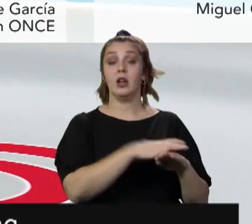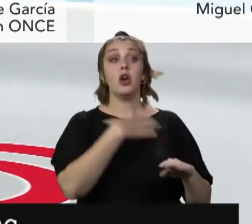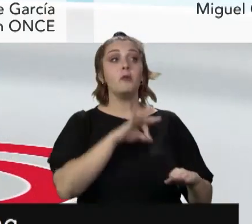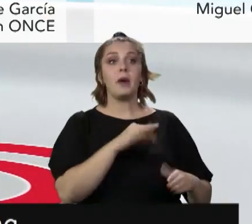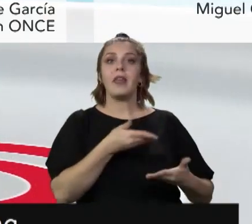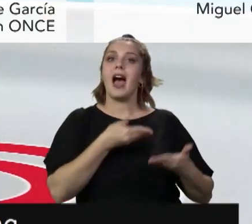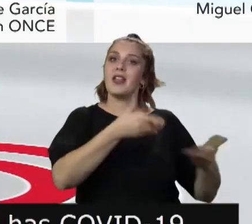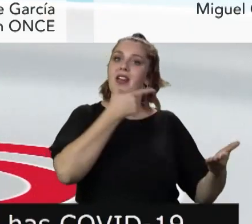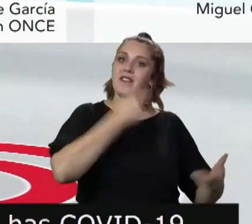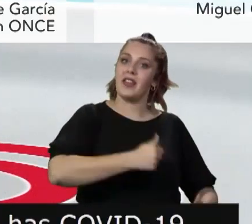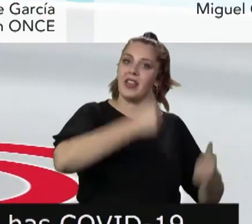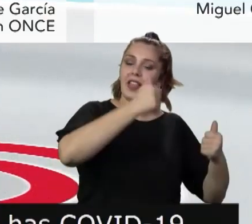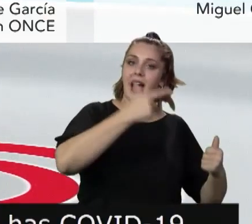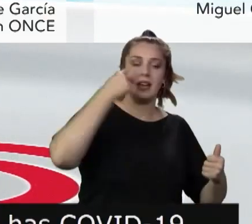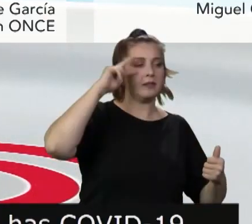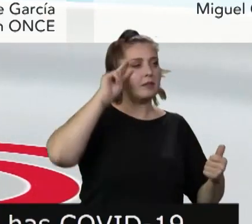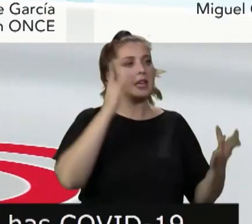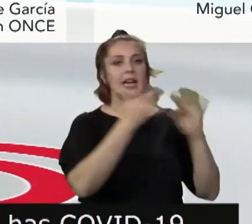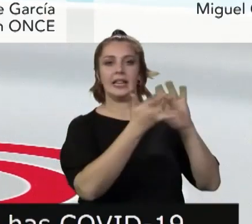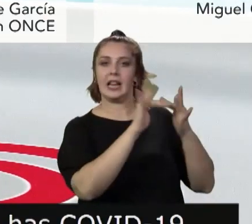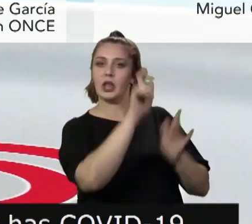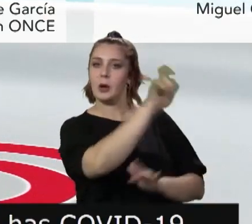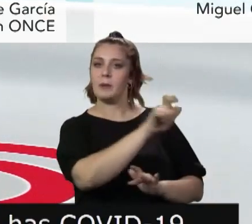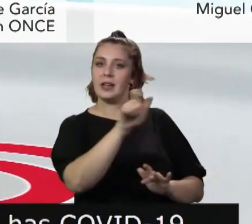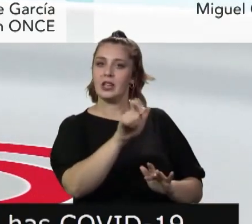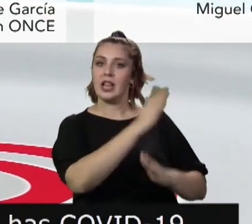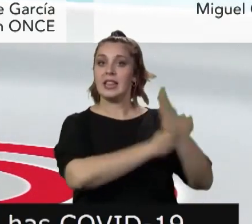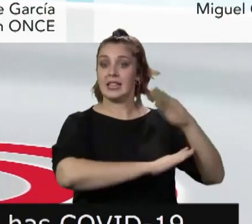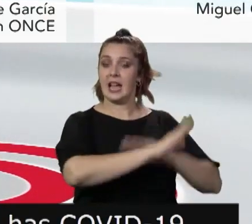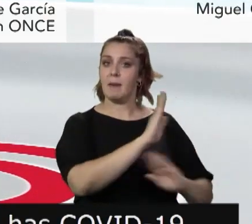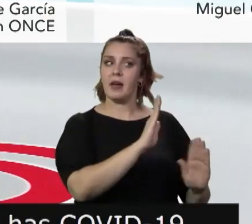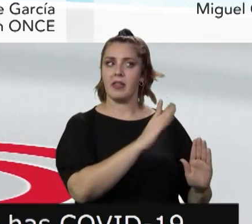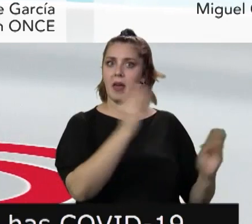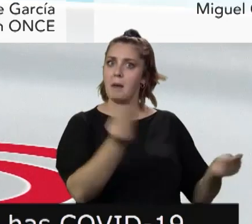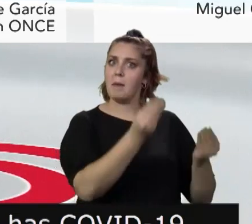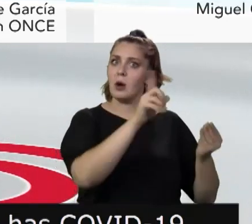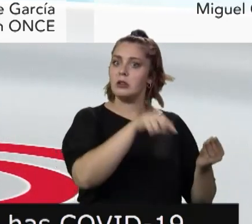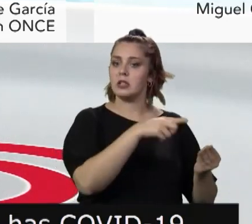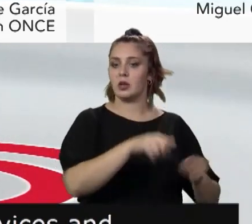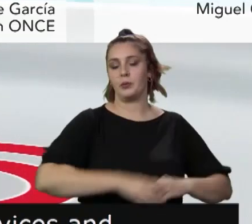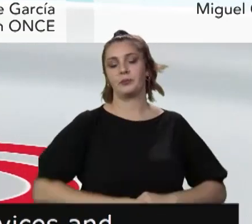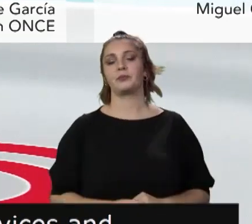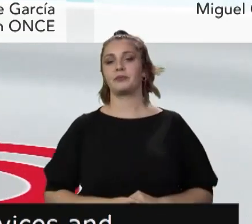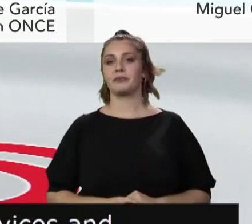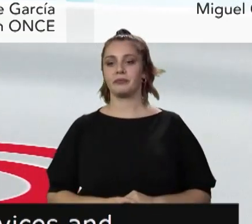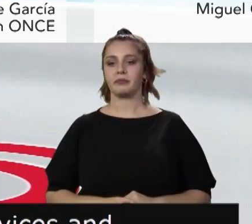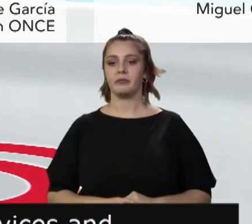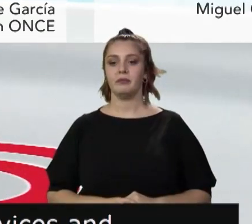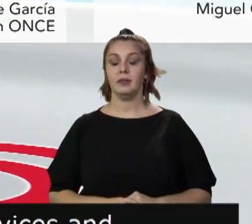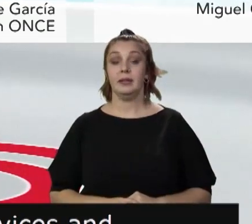of digital services and products? Has it aided to facilitate the interaction of people